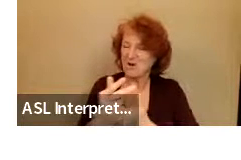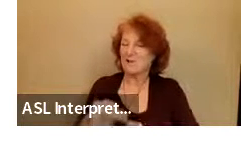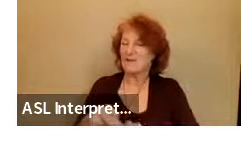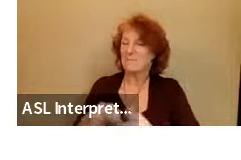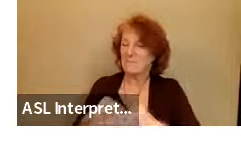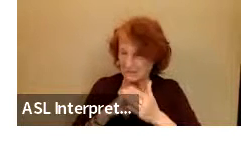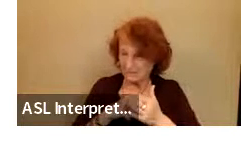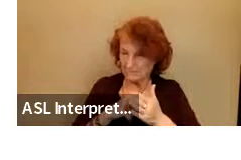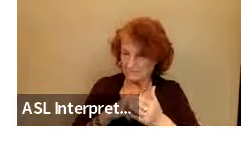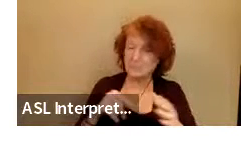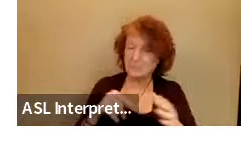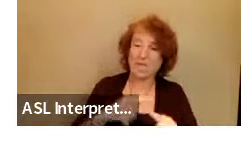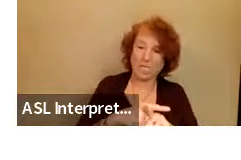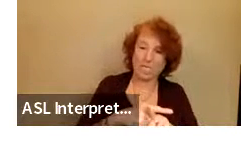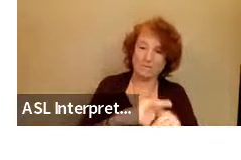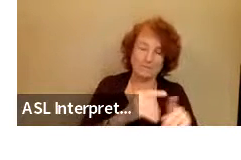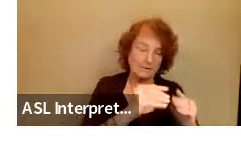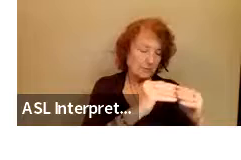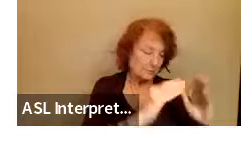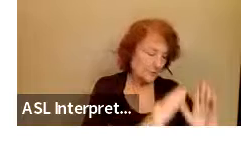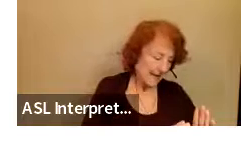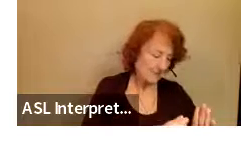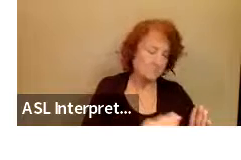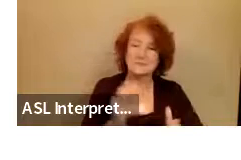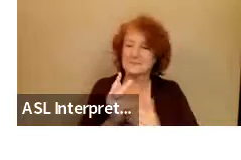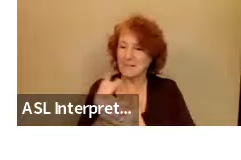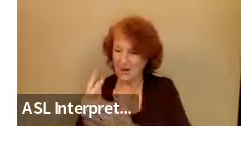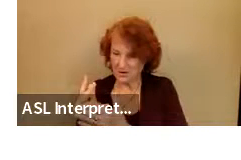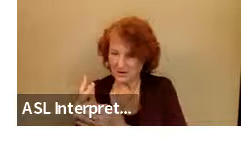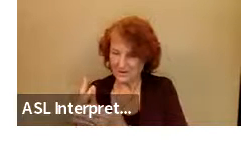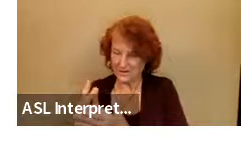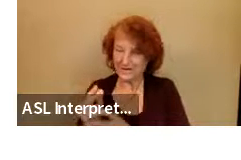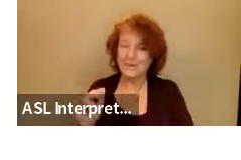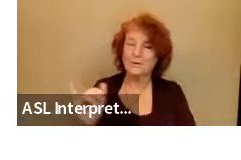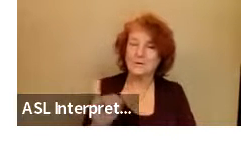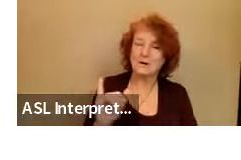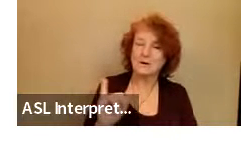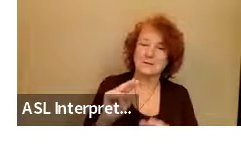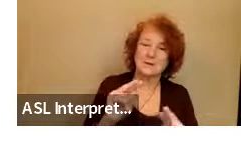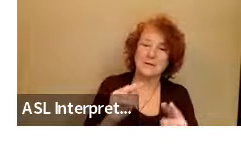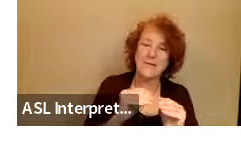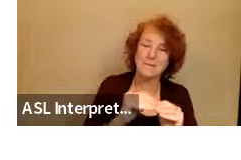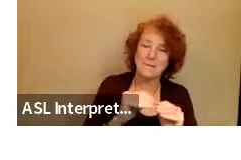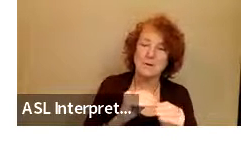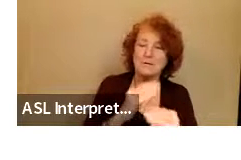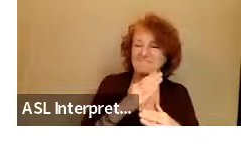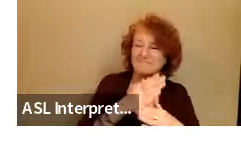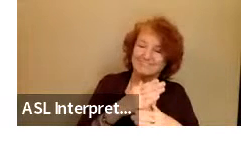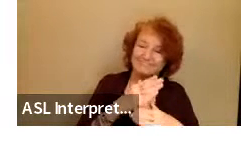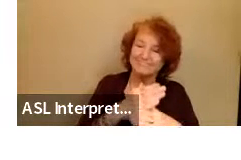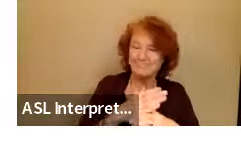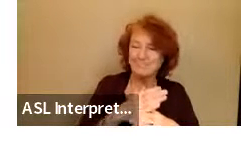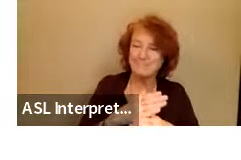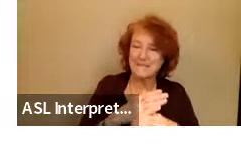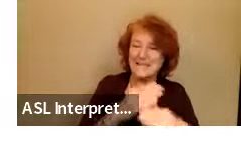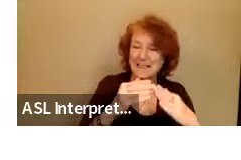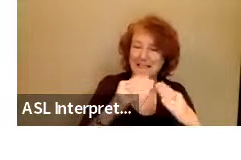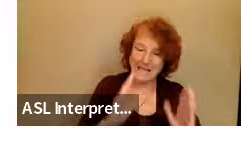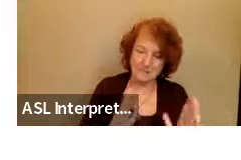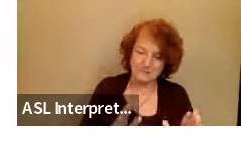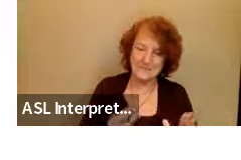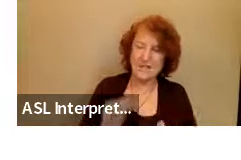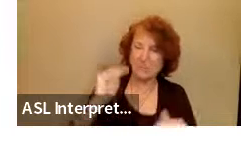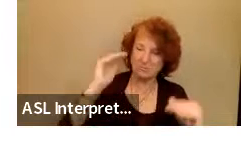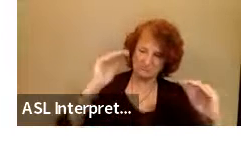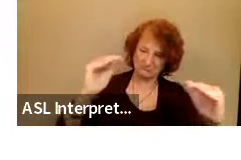housing and parking. We're also enabling more missing middle housing or low-rise apartment buildings in our low-density areas. And we